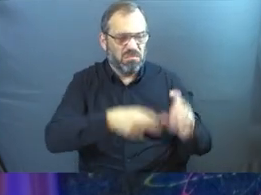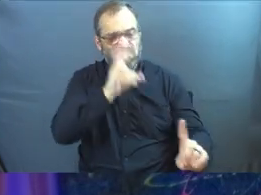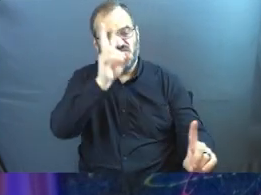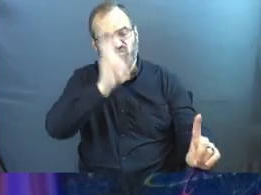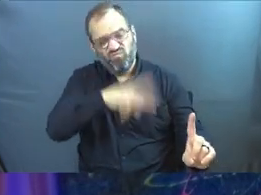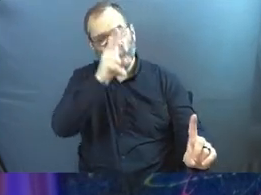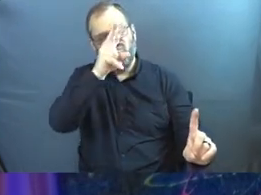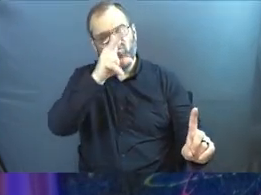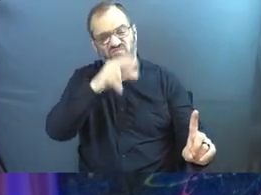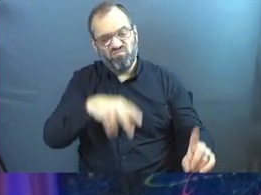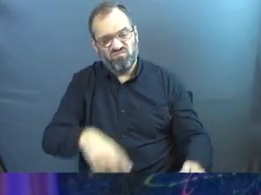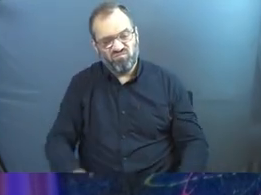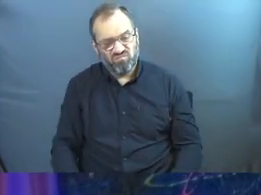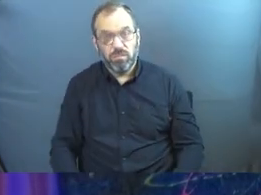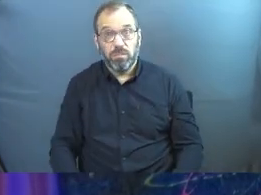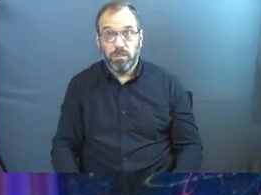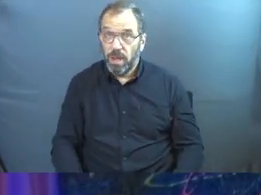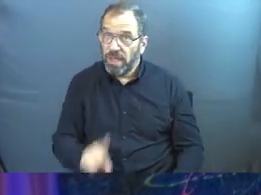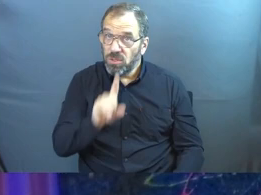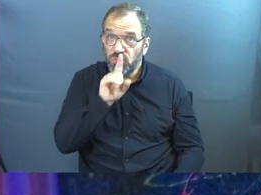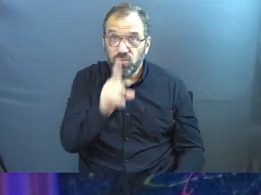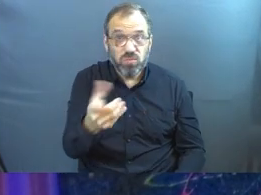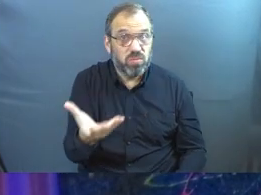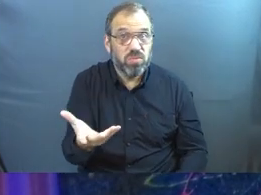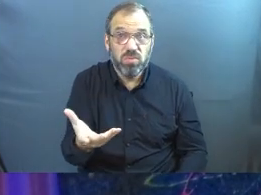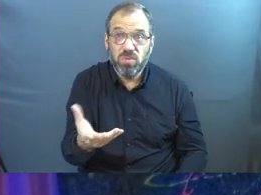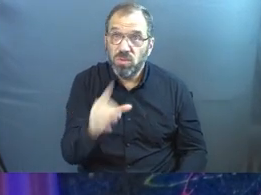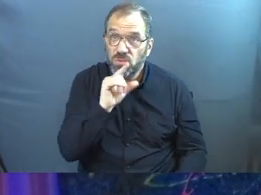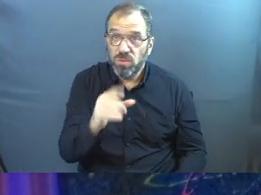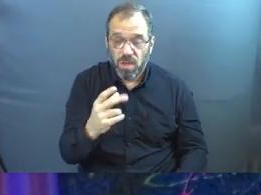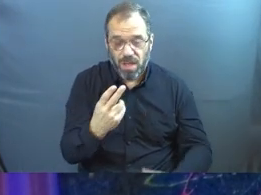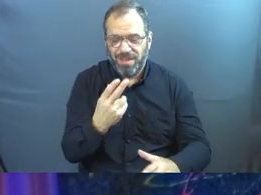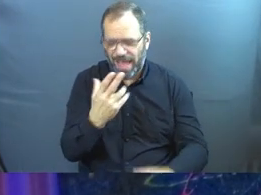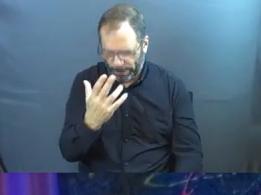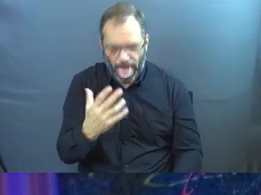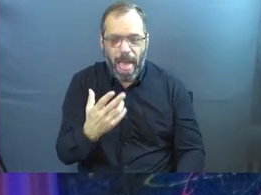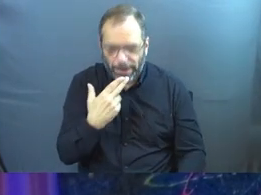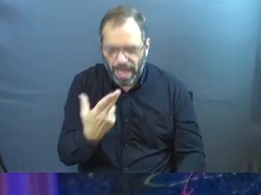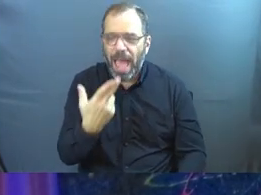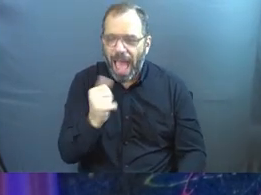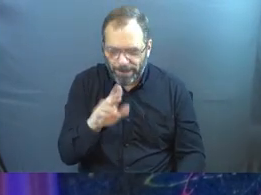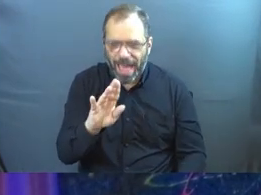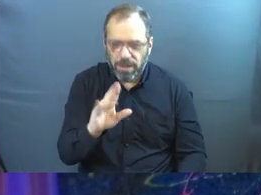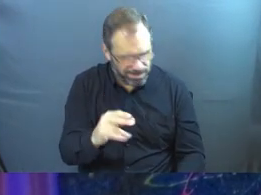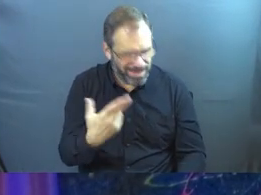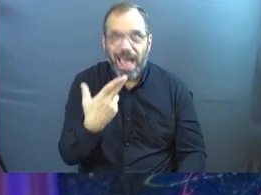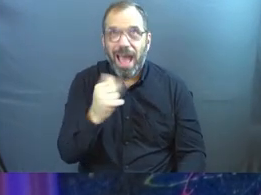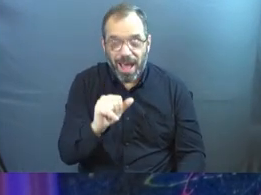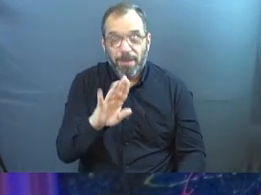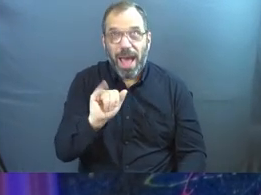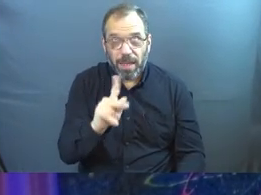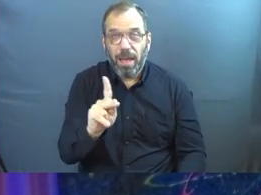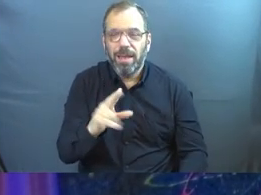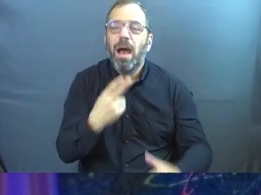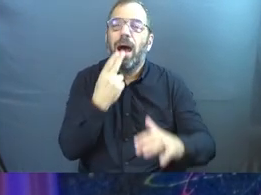And that's just true. Habakkuk says,